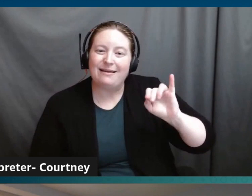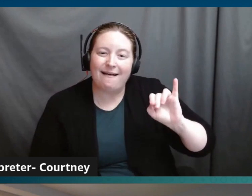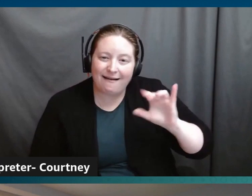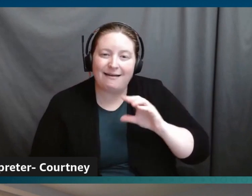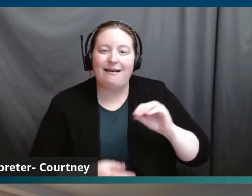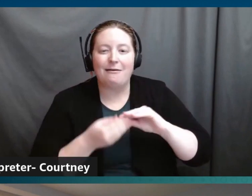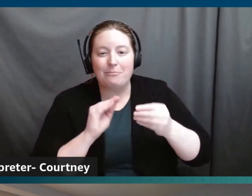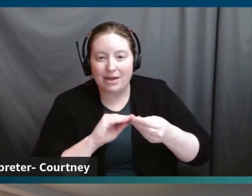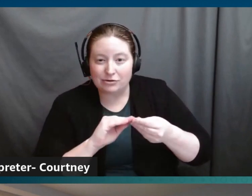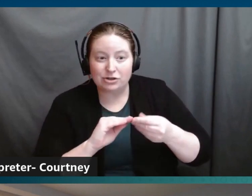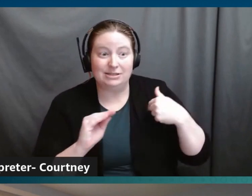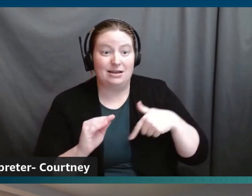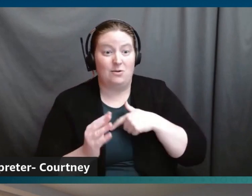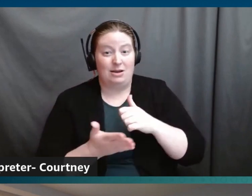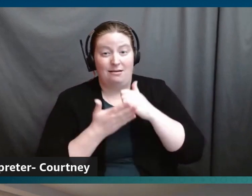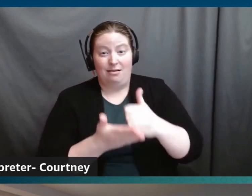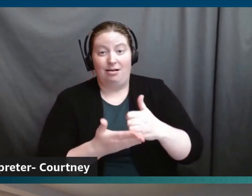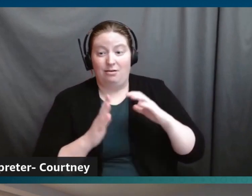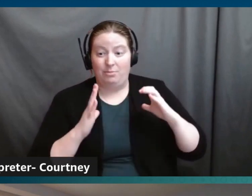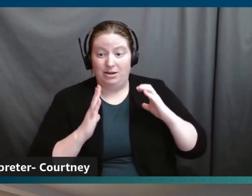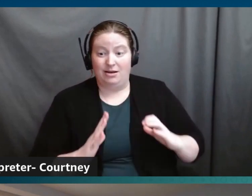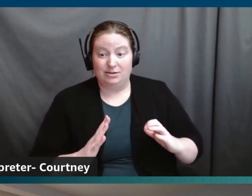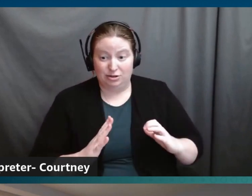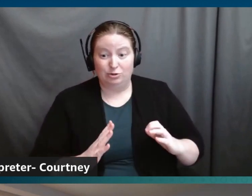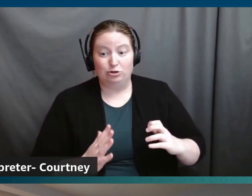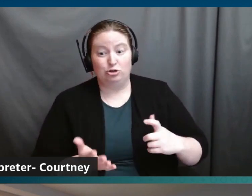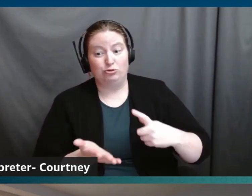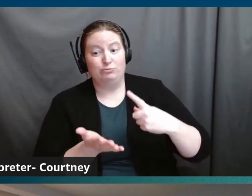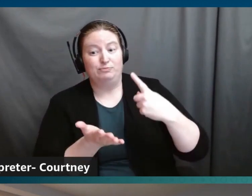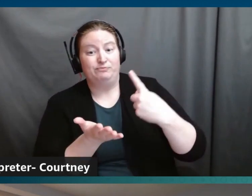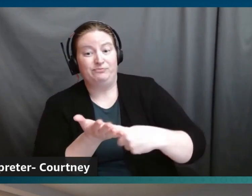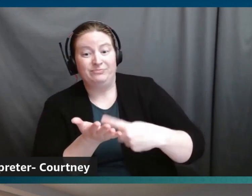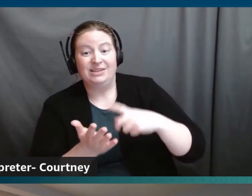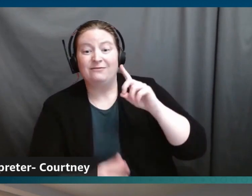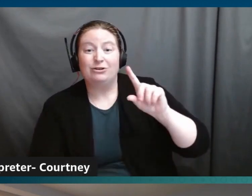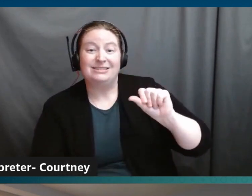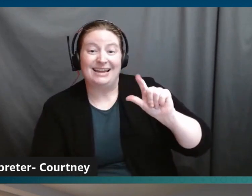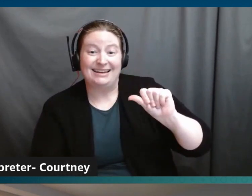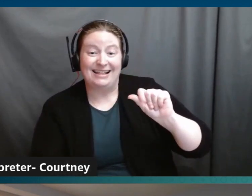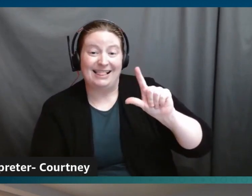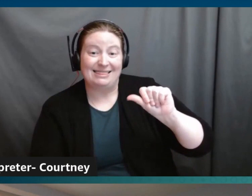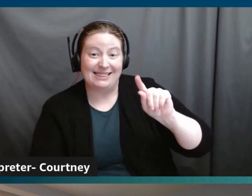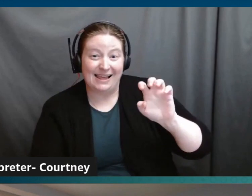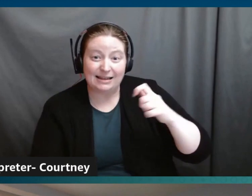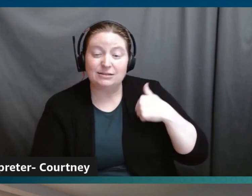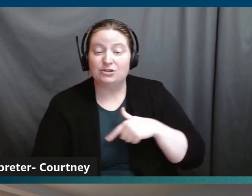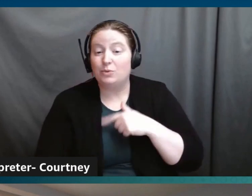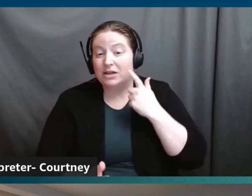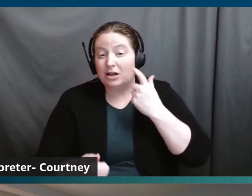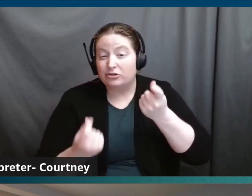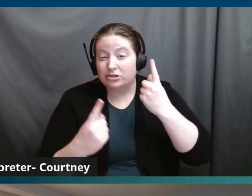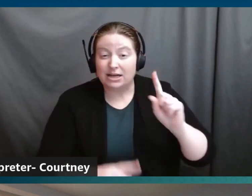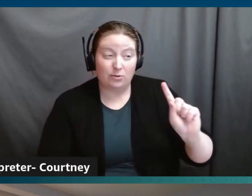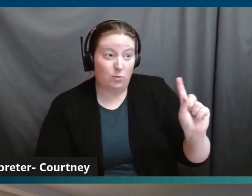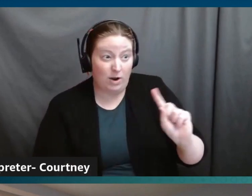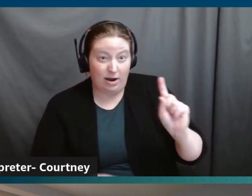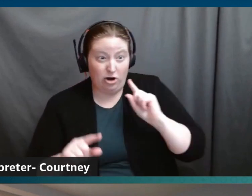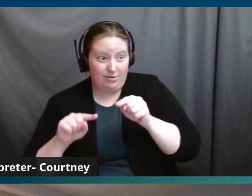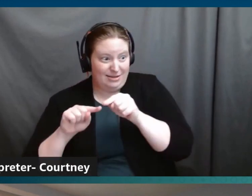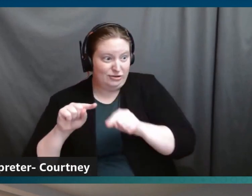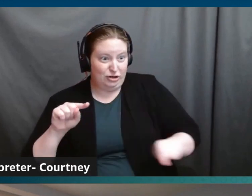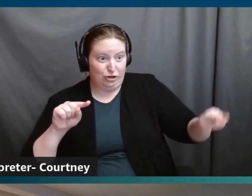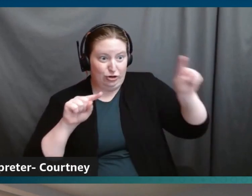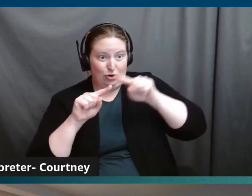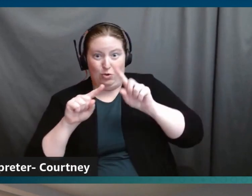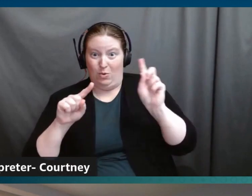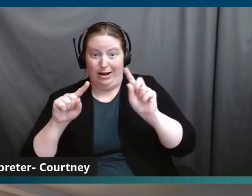our customers bring into a data lake so they can at least start understanding where they are in the circularity journey, what's